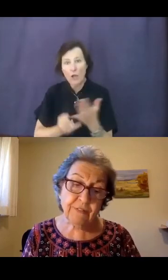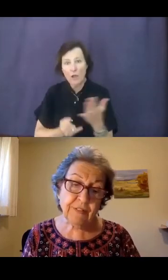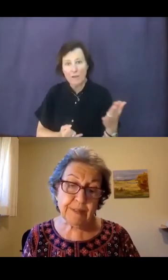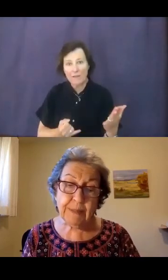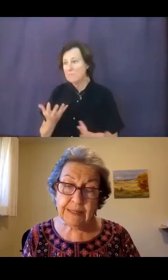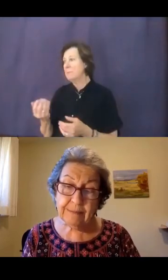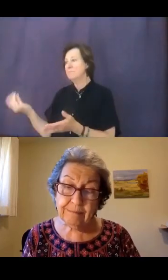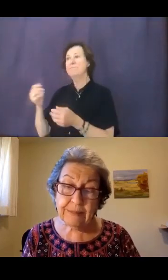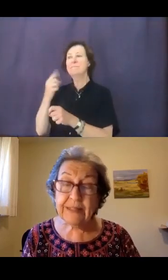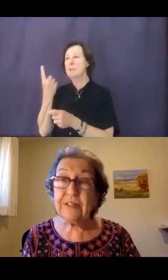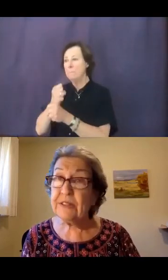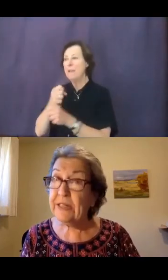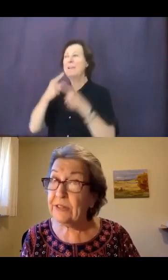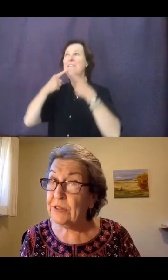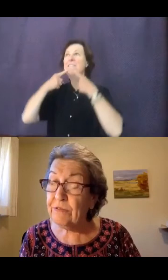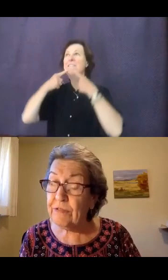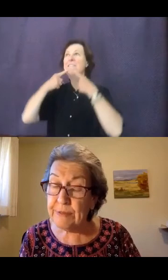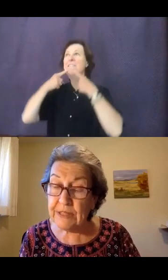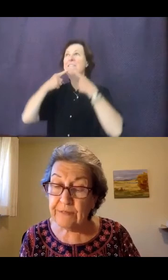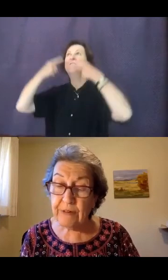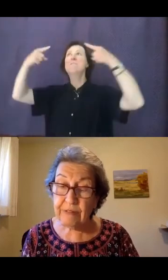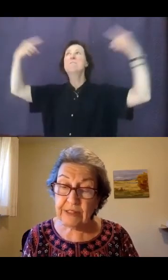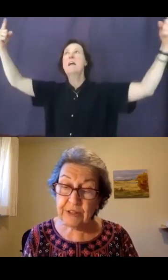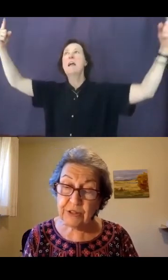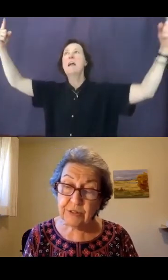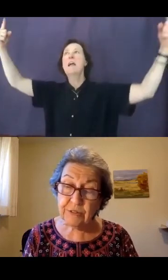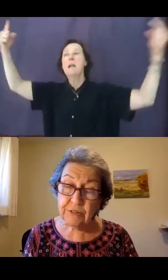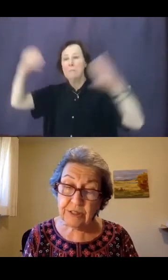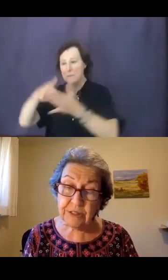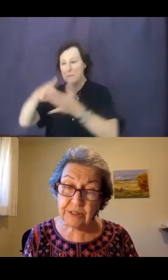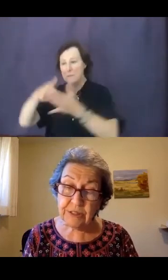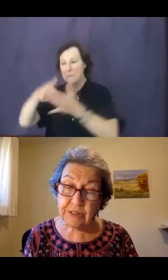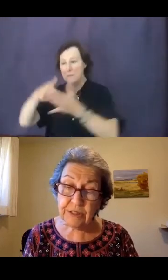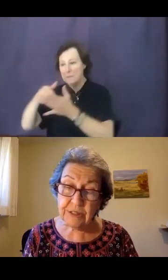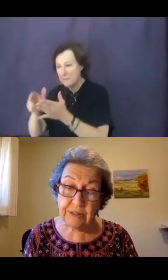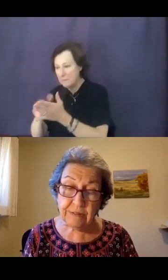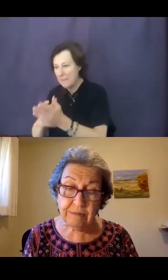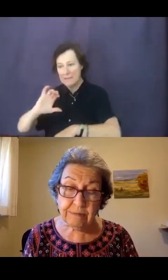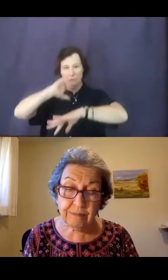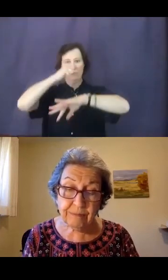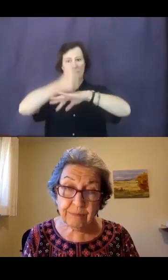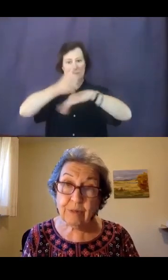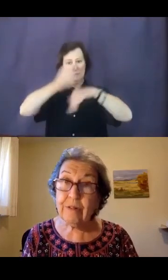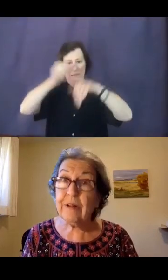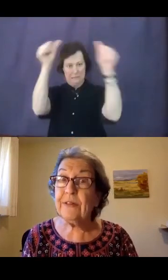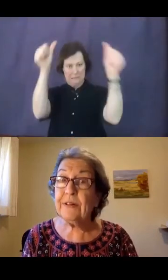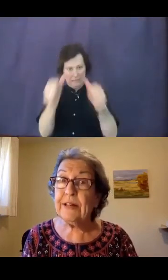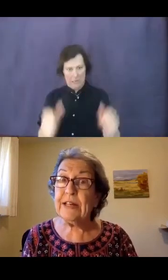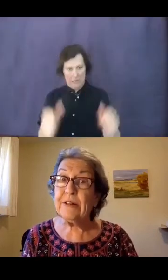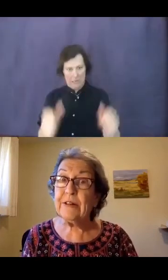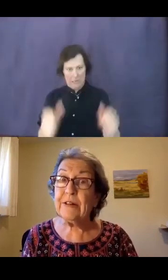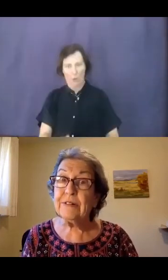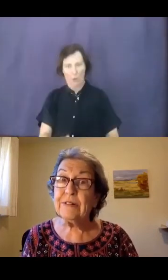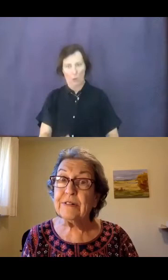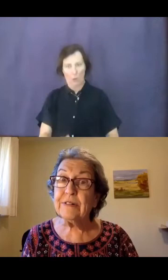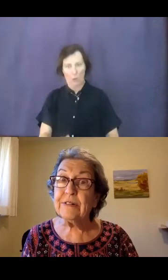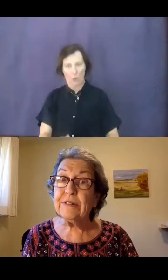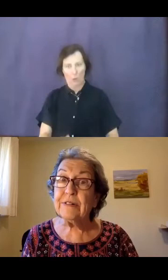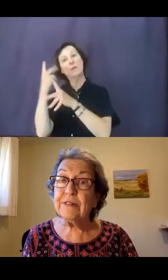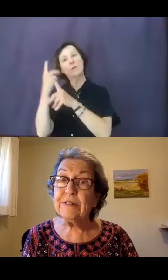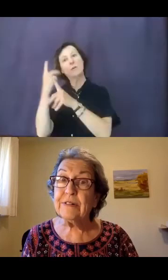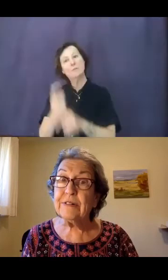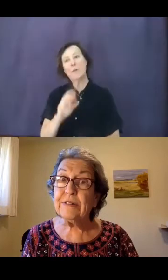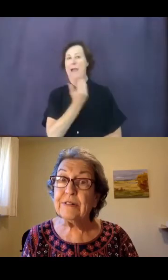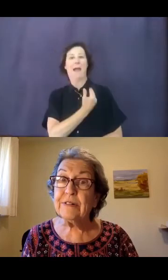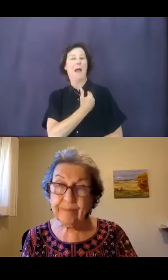a famous painting, a statue from a different religious tradition, or our very own stained